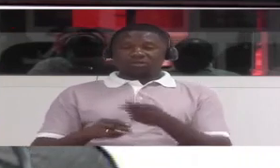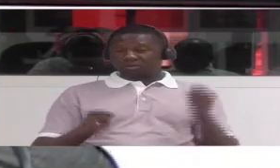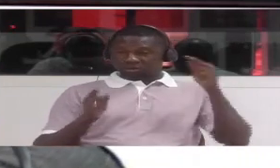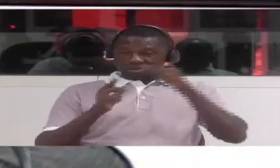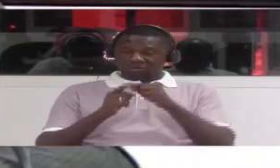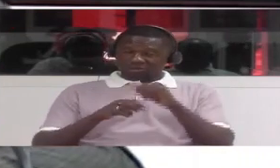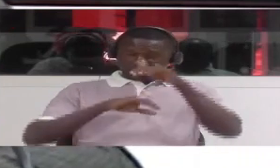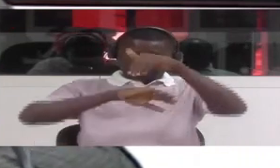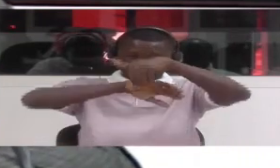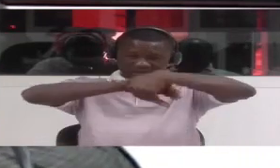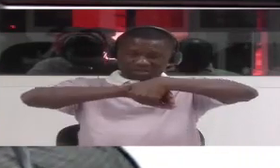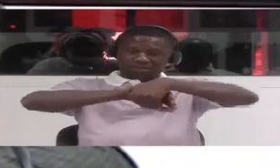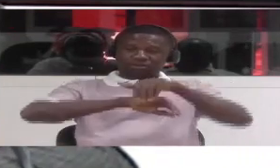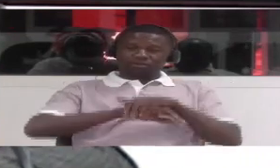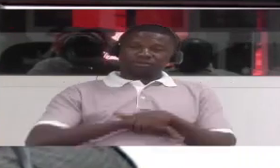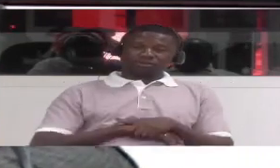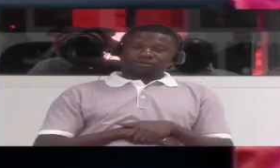nightfall.